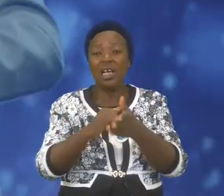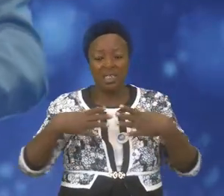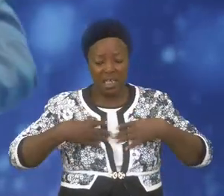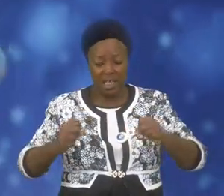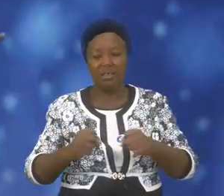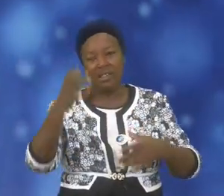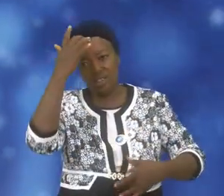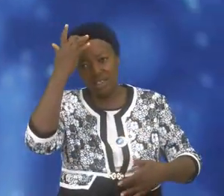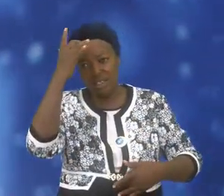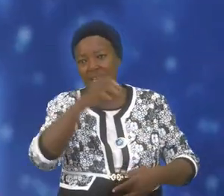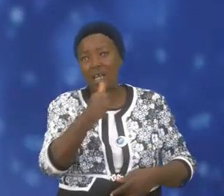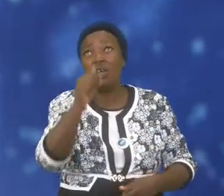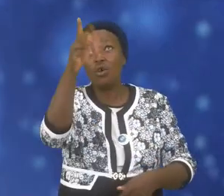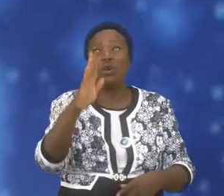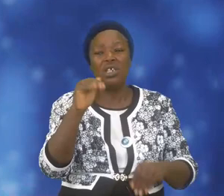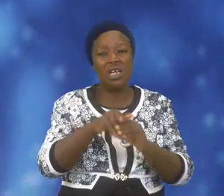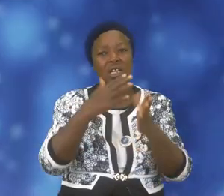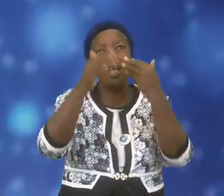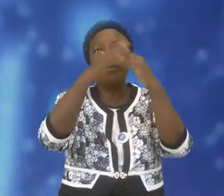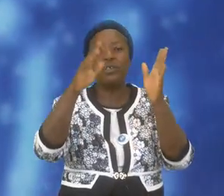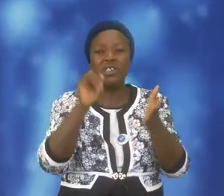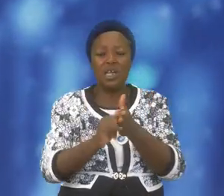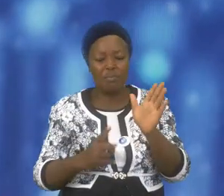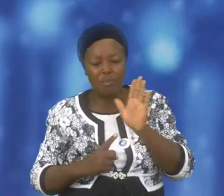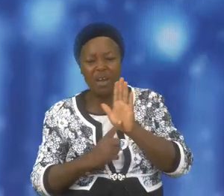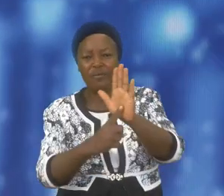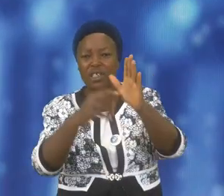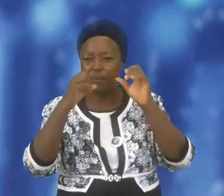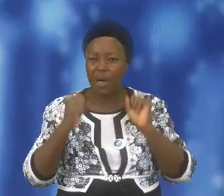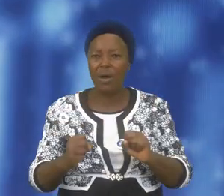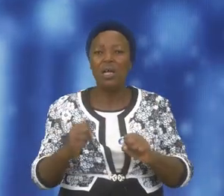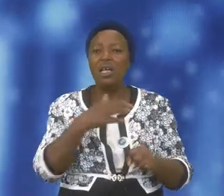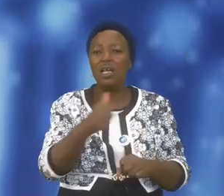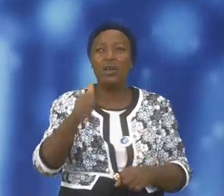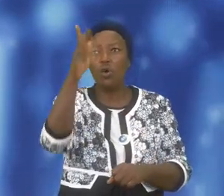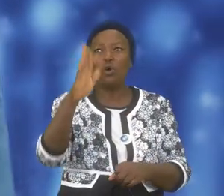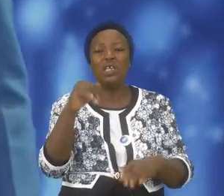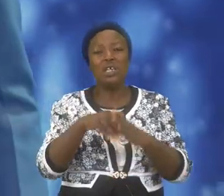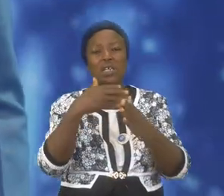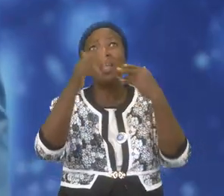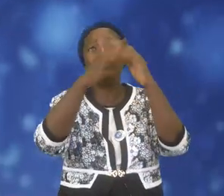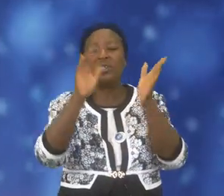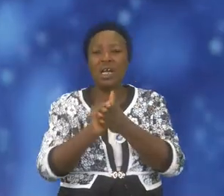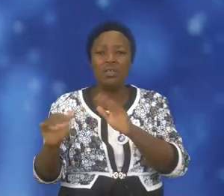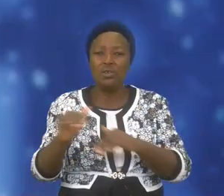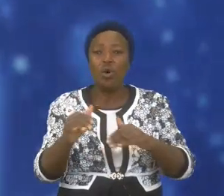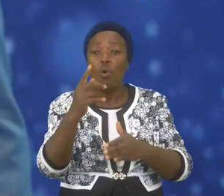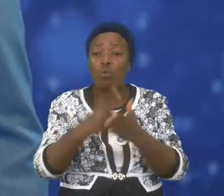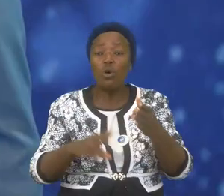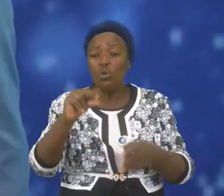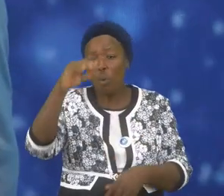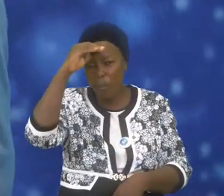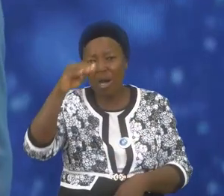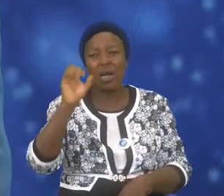manifests power. A God in heaven that does what no man can do. And maketh